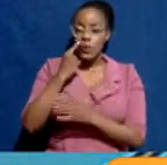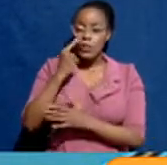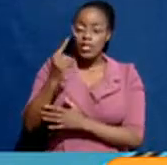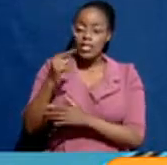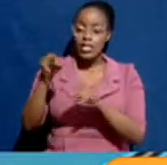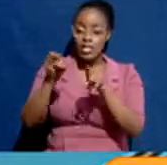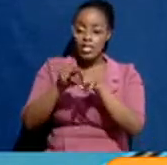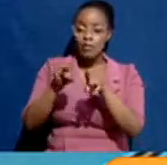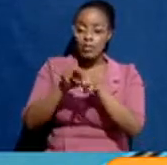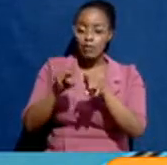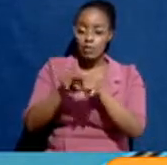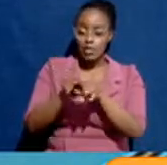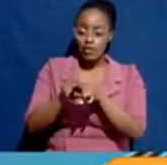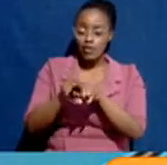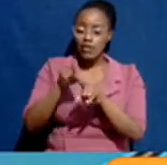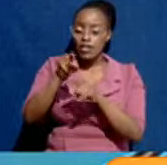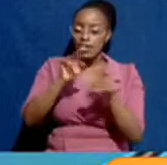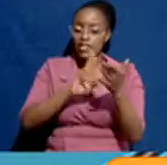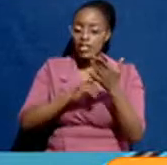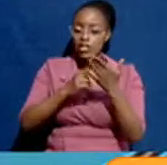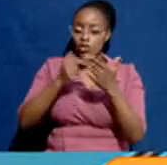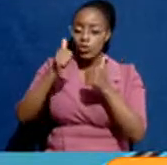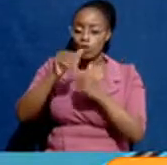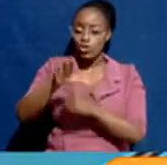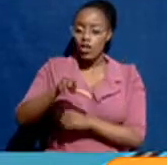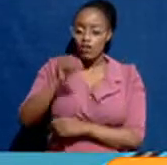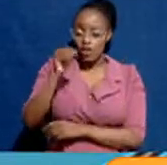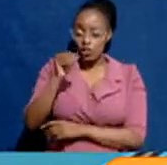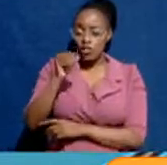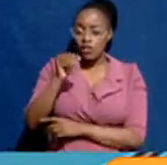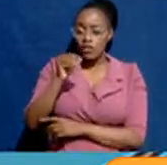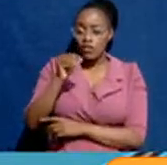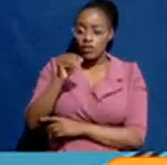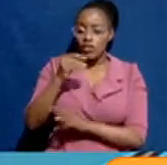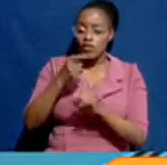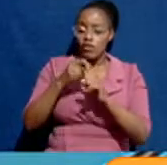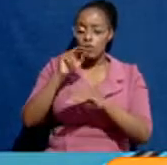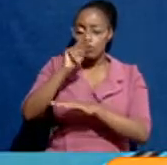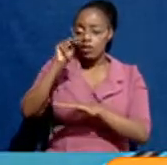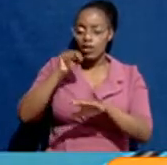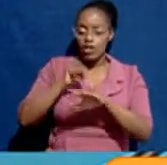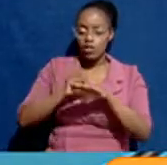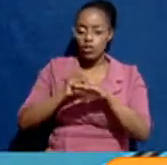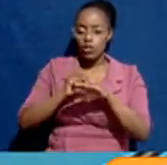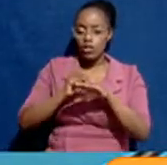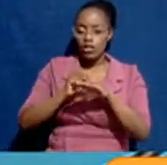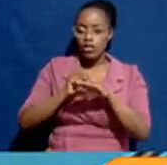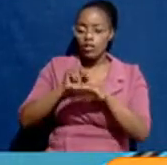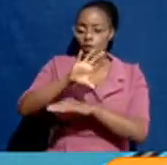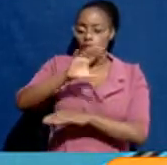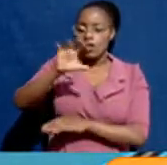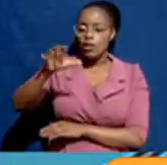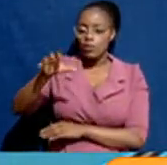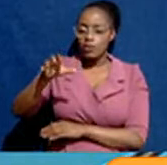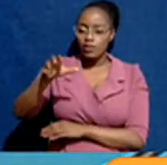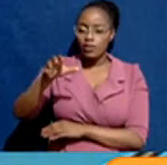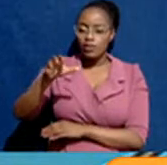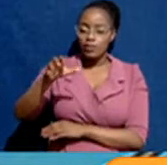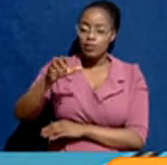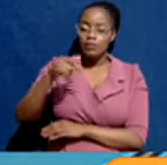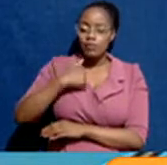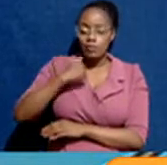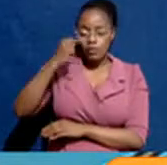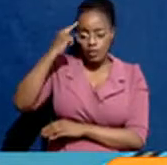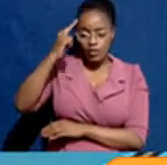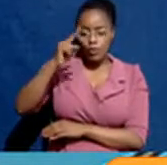same, these resources that have come all the way from the national to the counties. Yeah. So I think